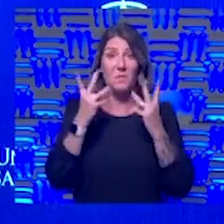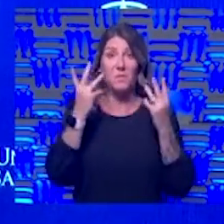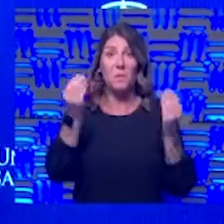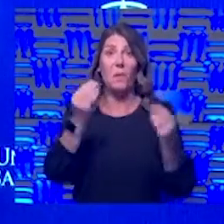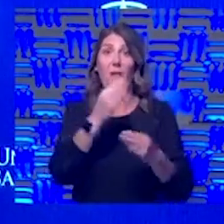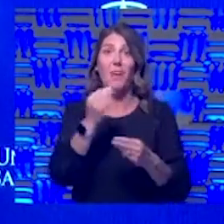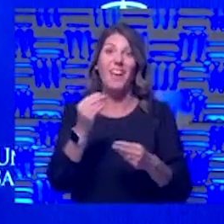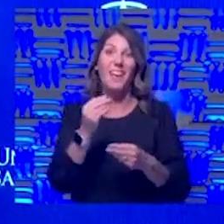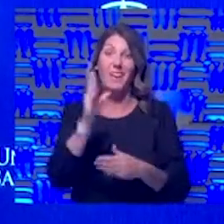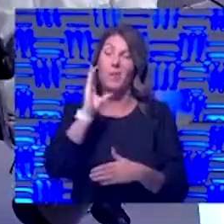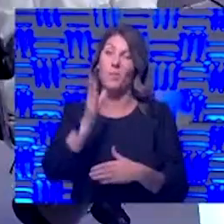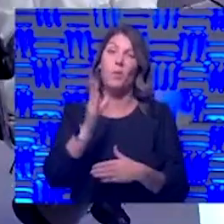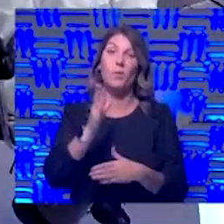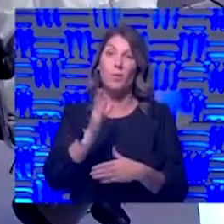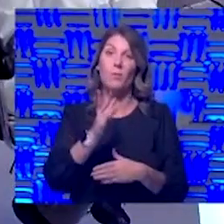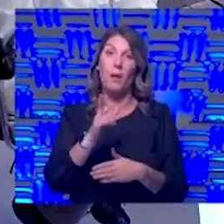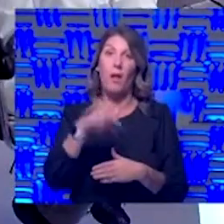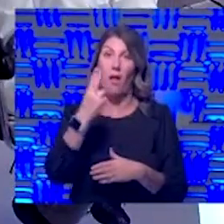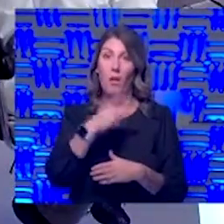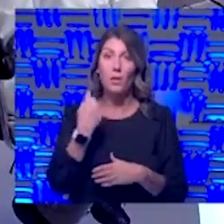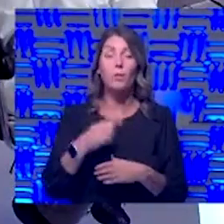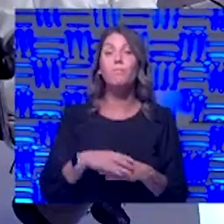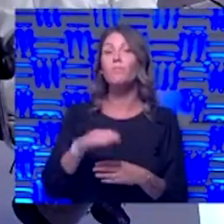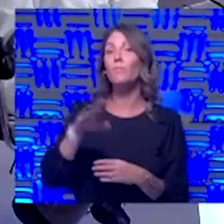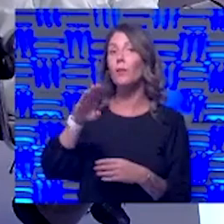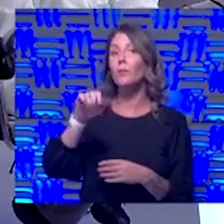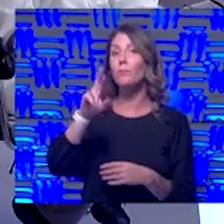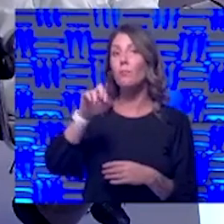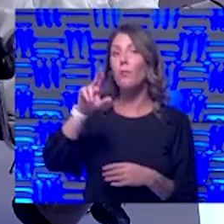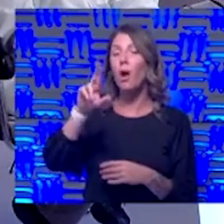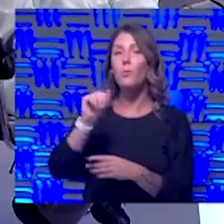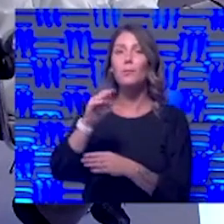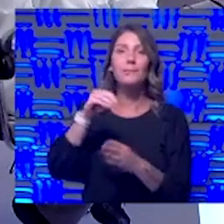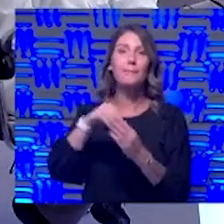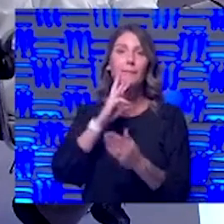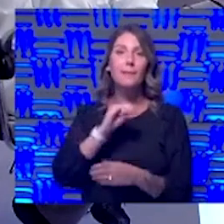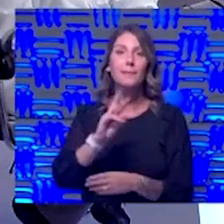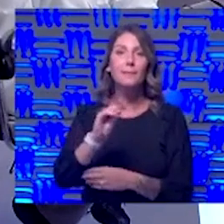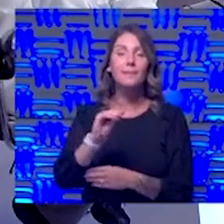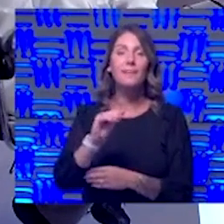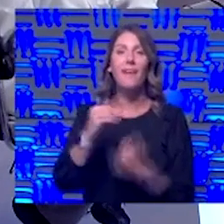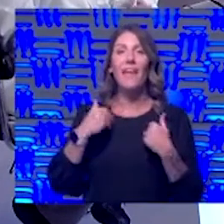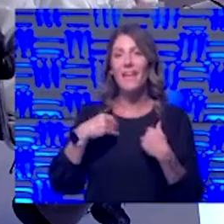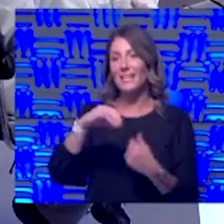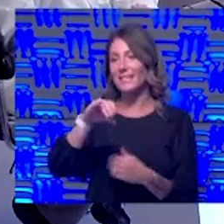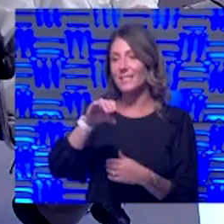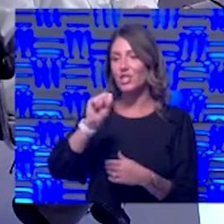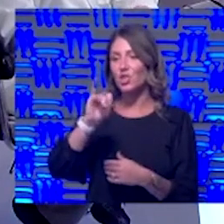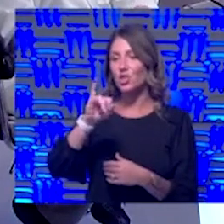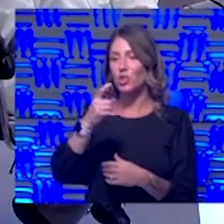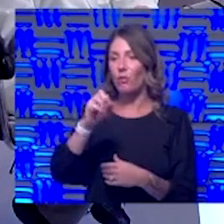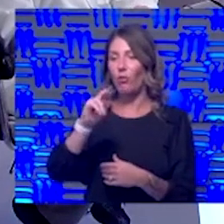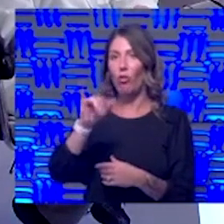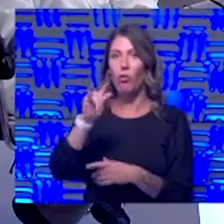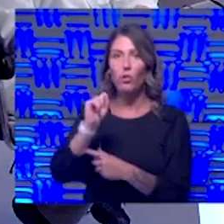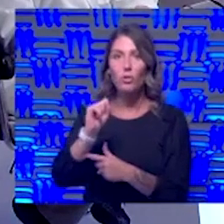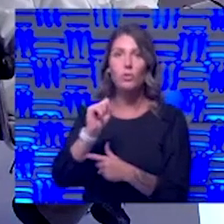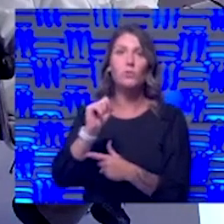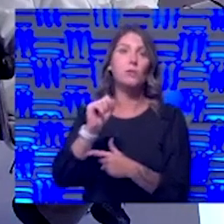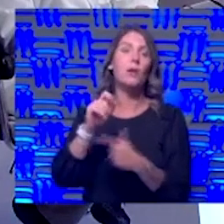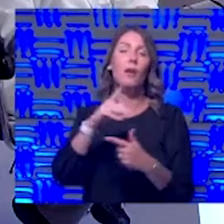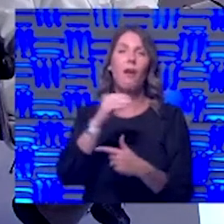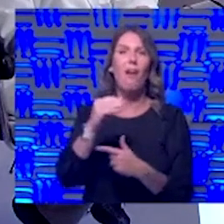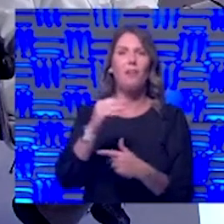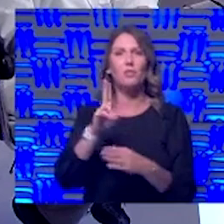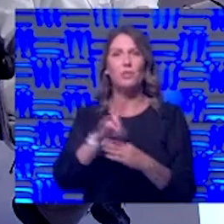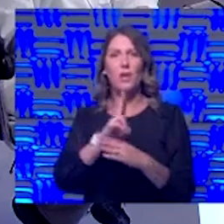will set folks up. Barbara's in her 60s. She has shingles. She's on Valtrex and prednisone. She asks, should any of these concern me